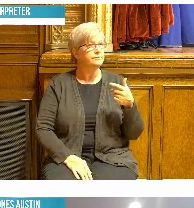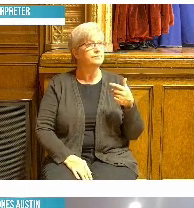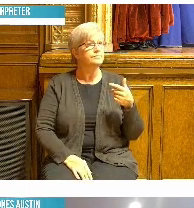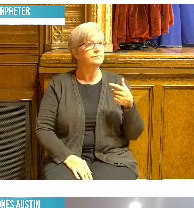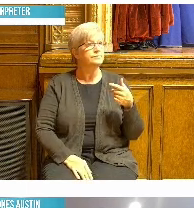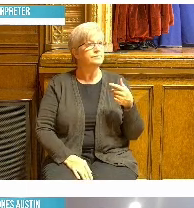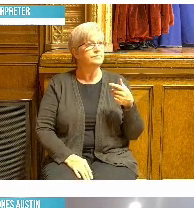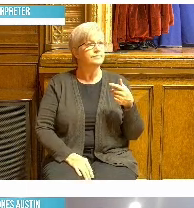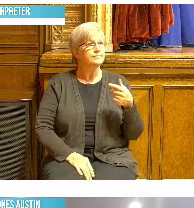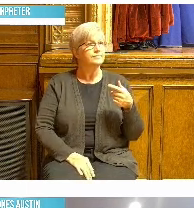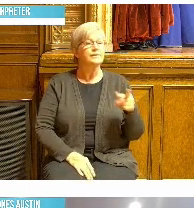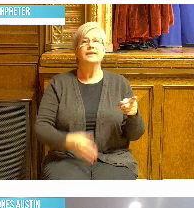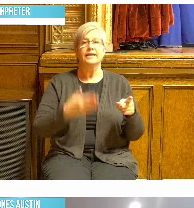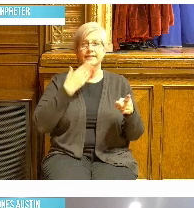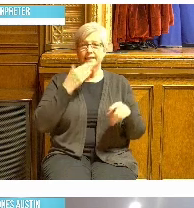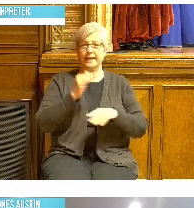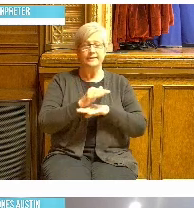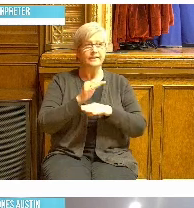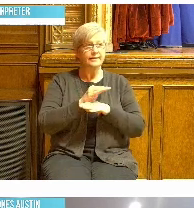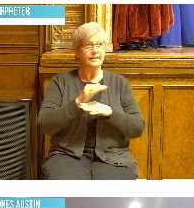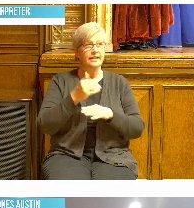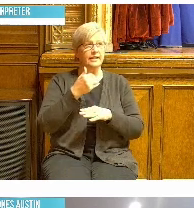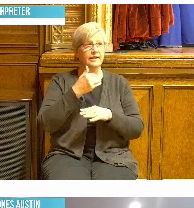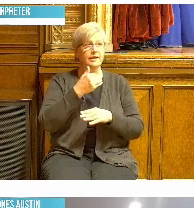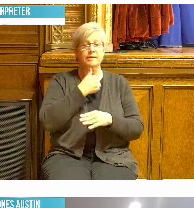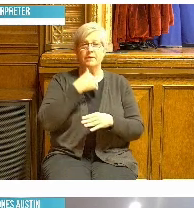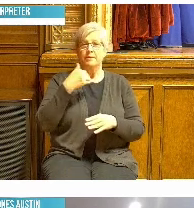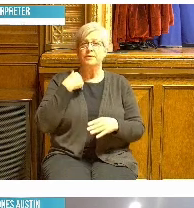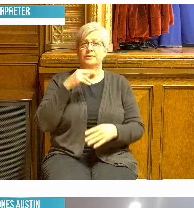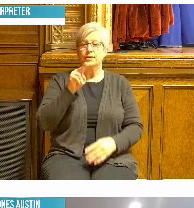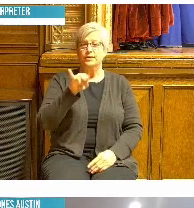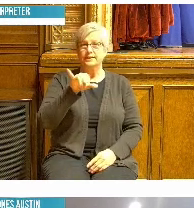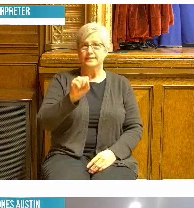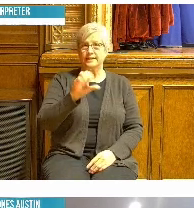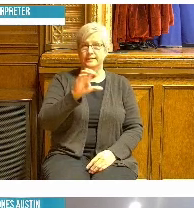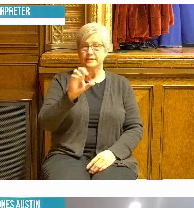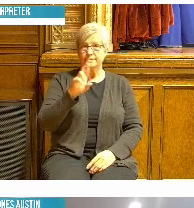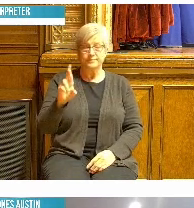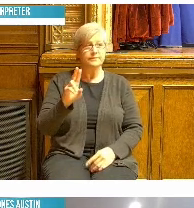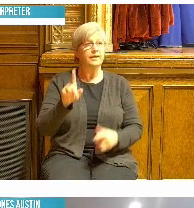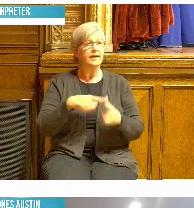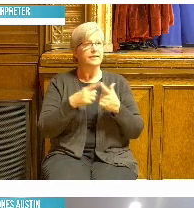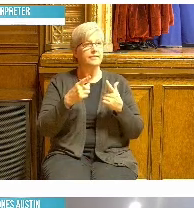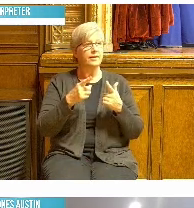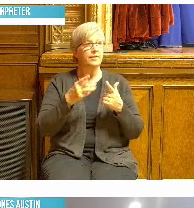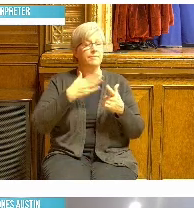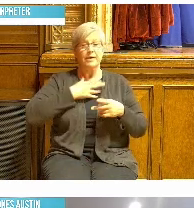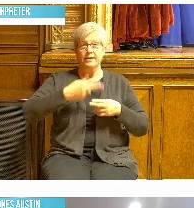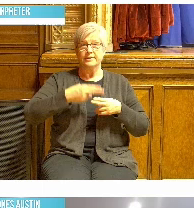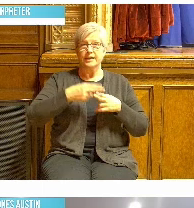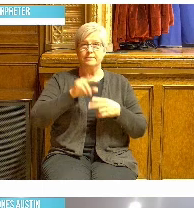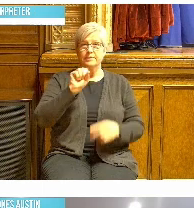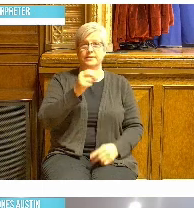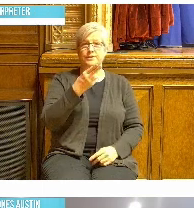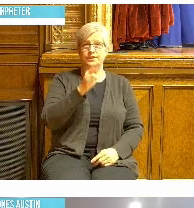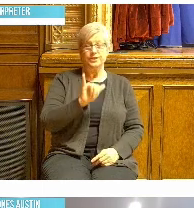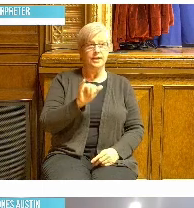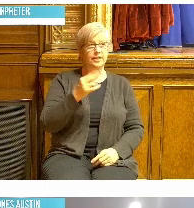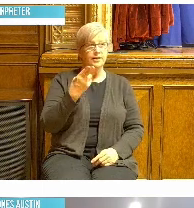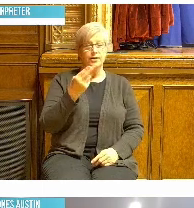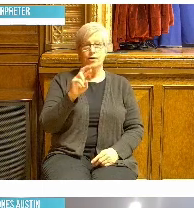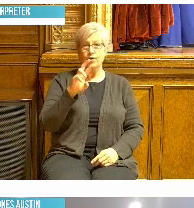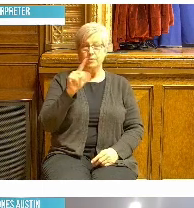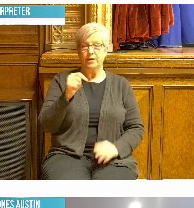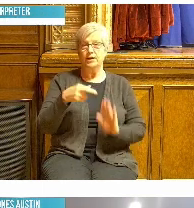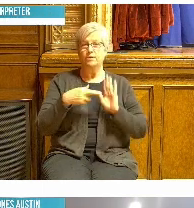So, good evening, members of the New York State Reparations Commission, colleagues, and fellow New Yorkers. My name is Shay Herbert, representing the New York